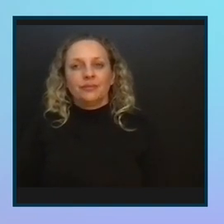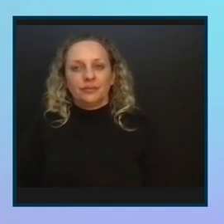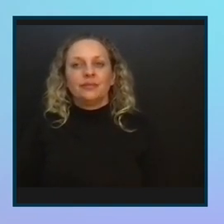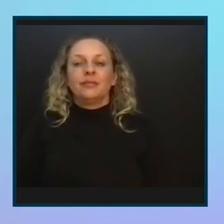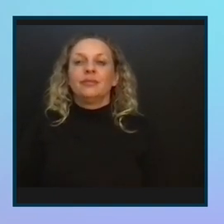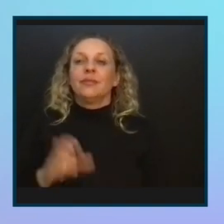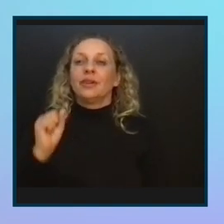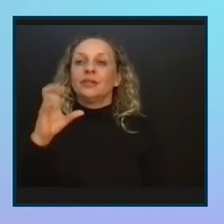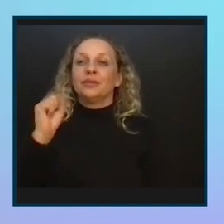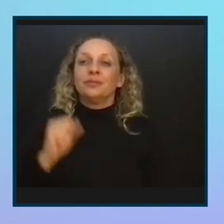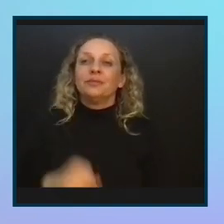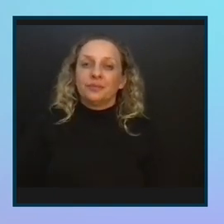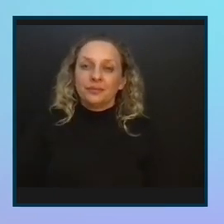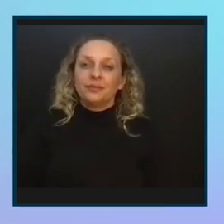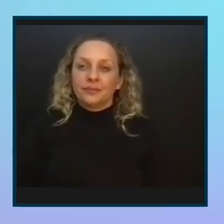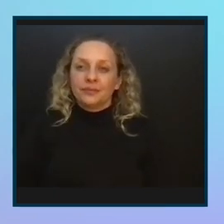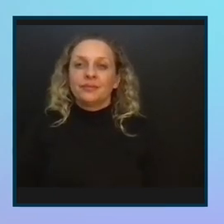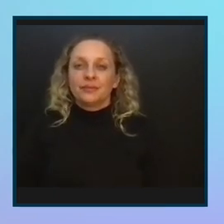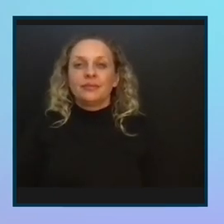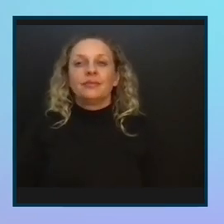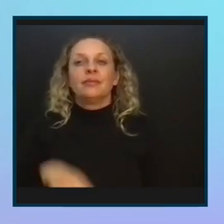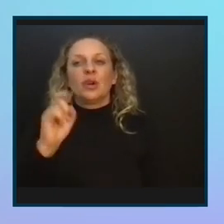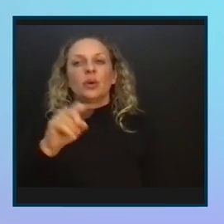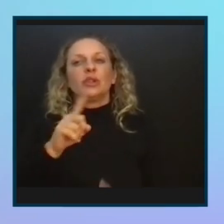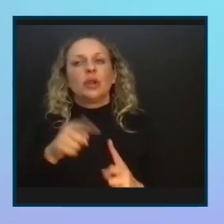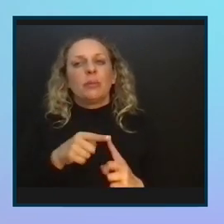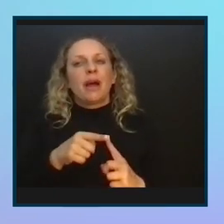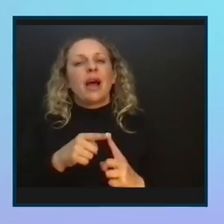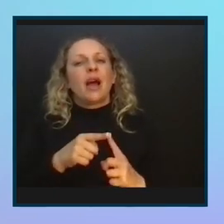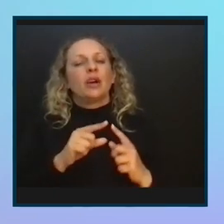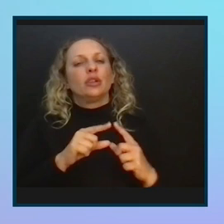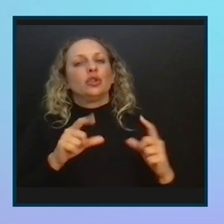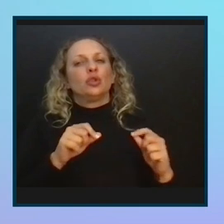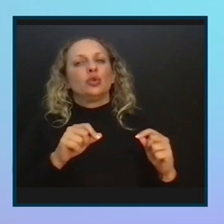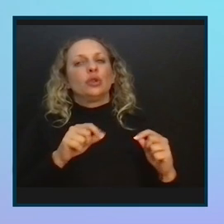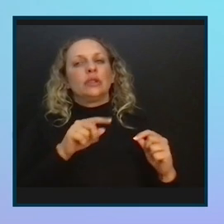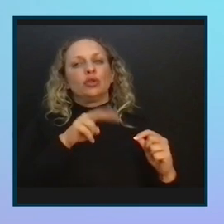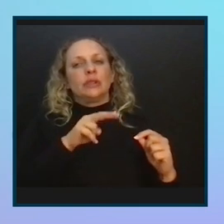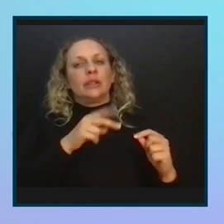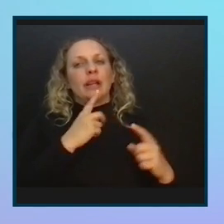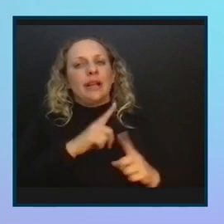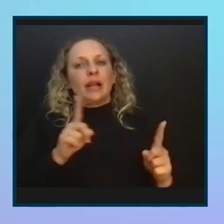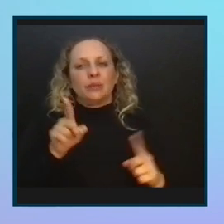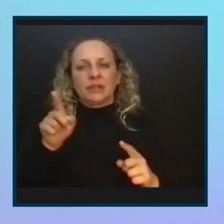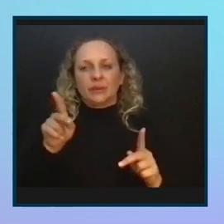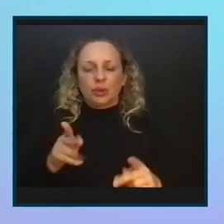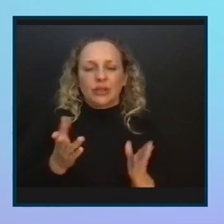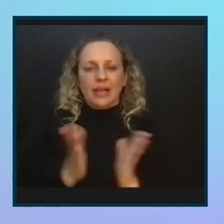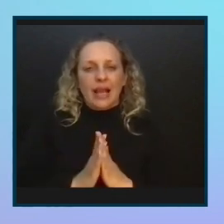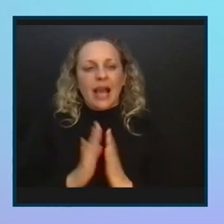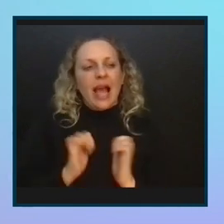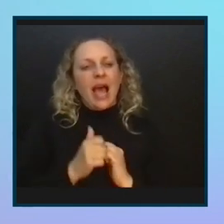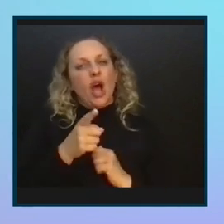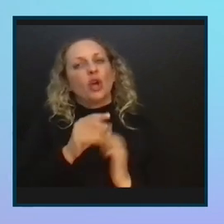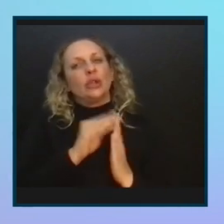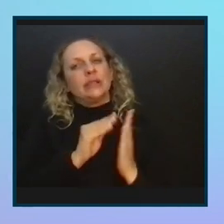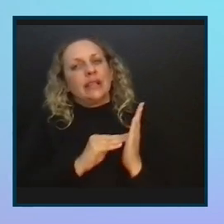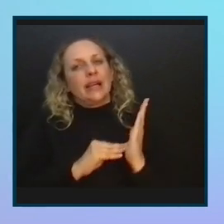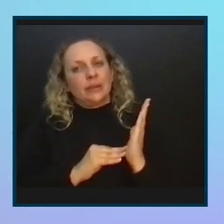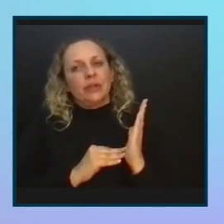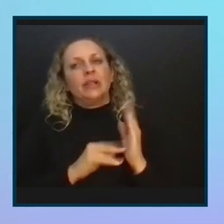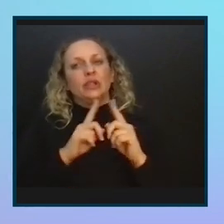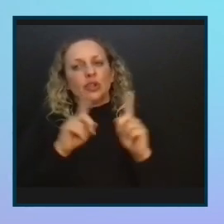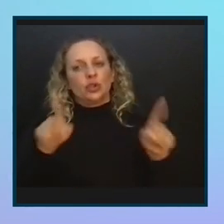Mm-hmm. Awesome. A question about screen reader announcements. So this person asks, how do you document the screen